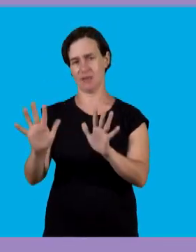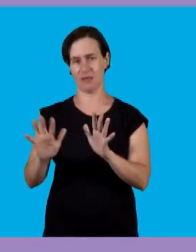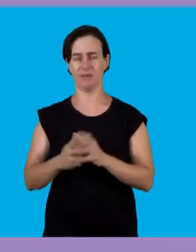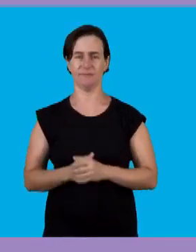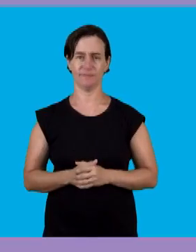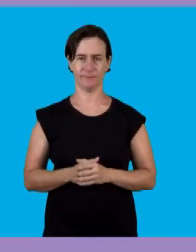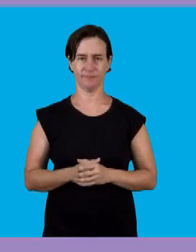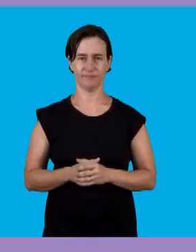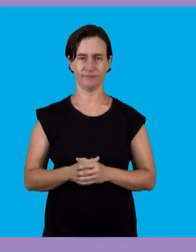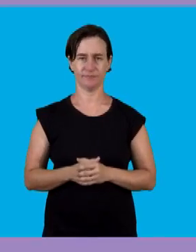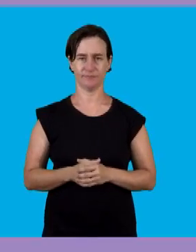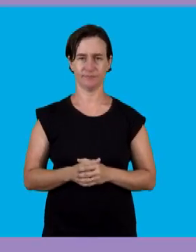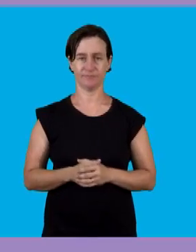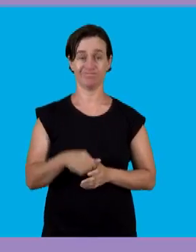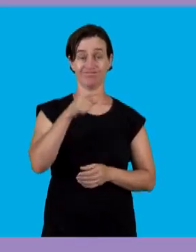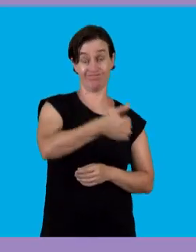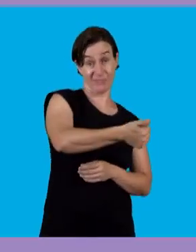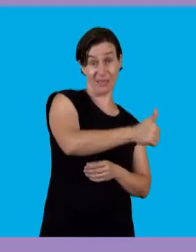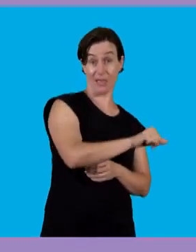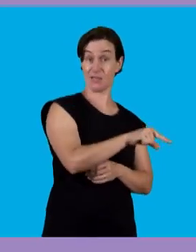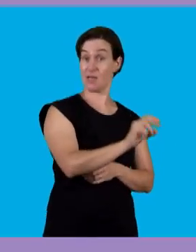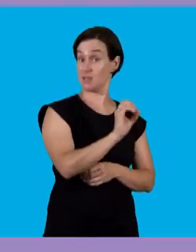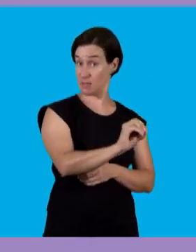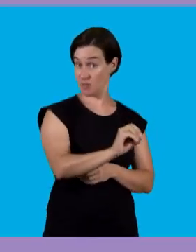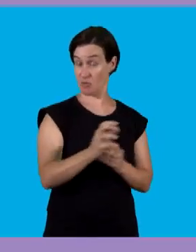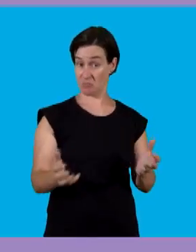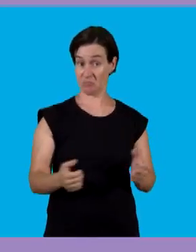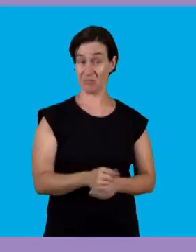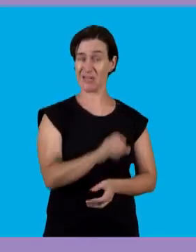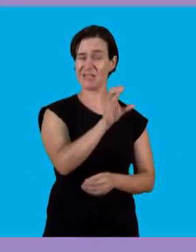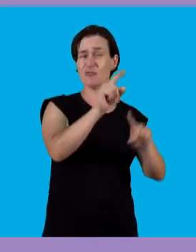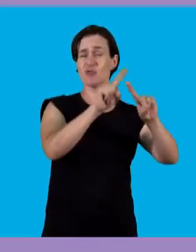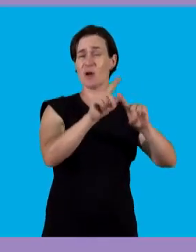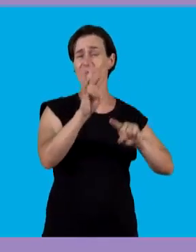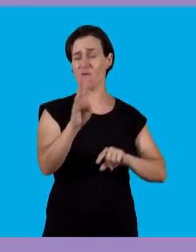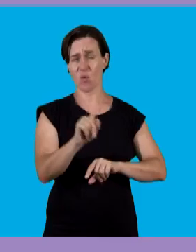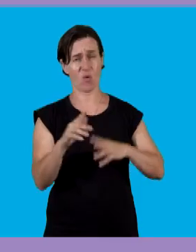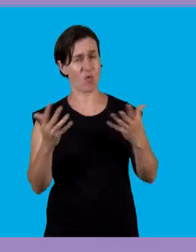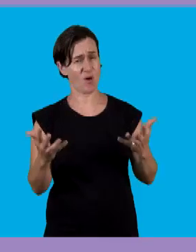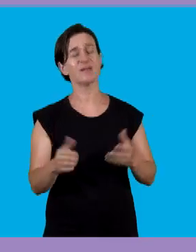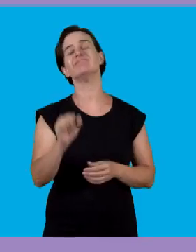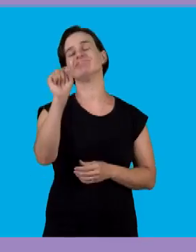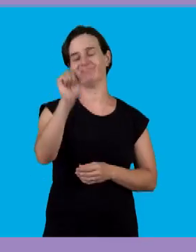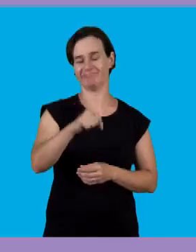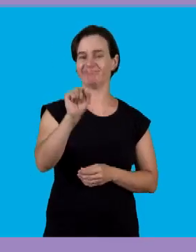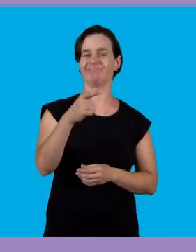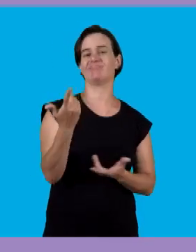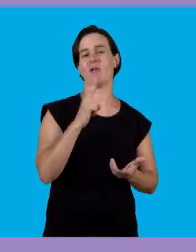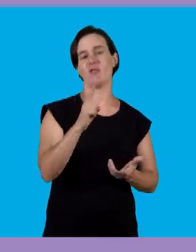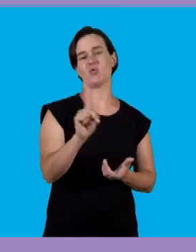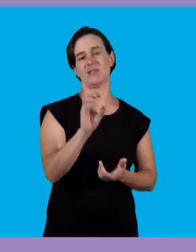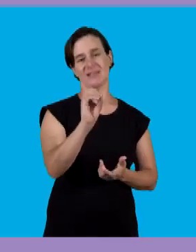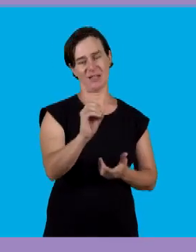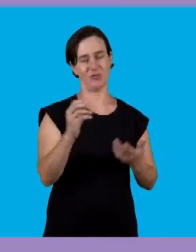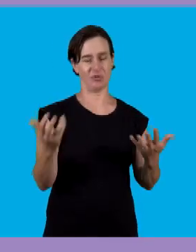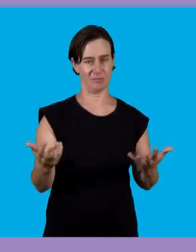a -10. What about the next input value? 0 multiplied by 4? Yes, that gives us an